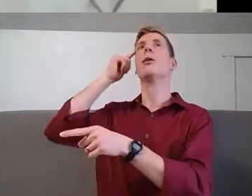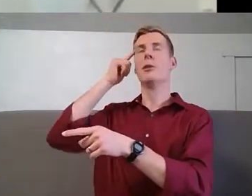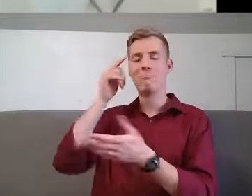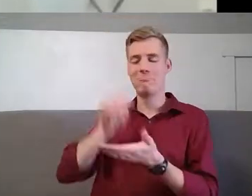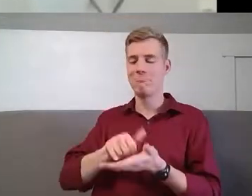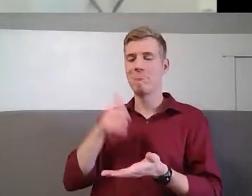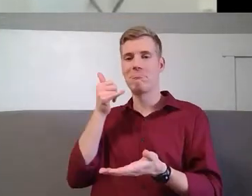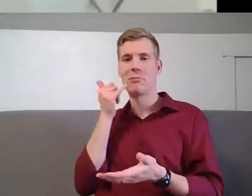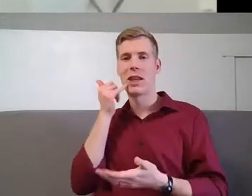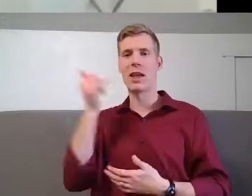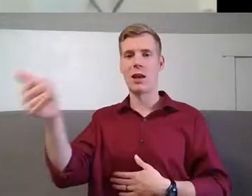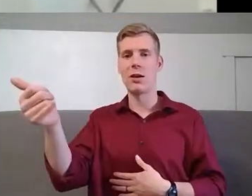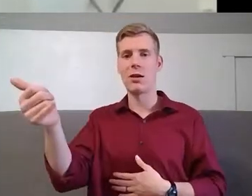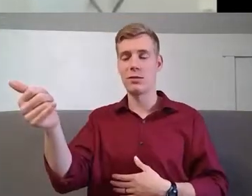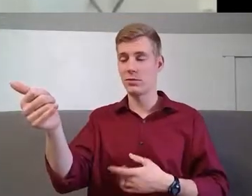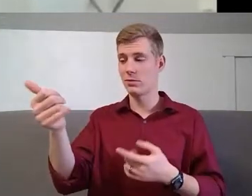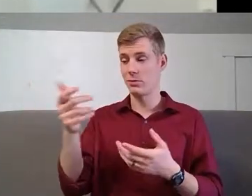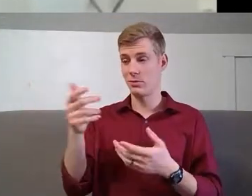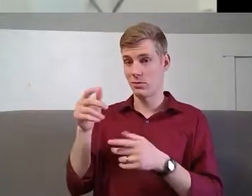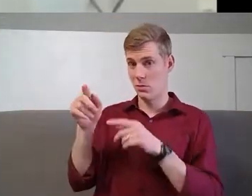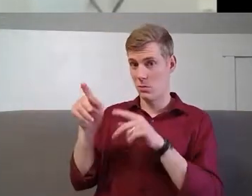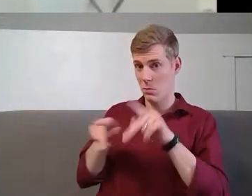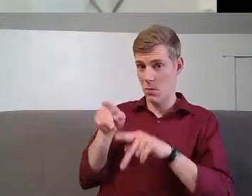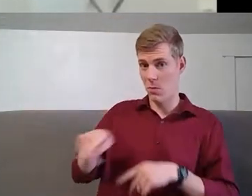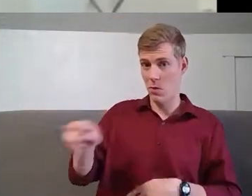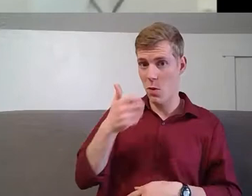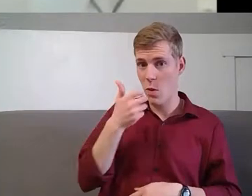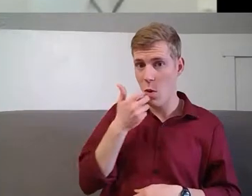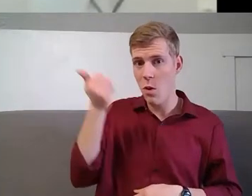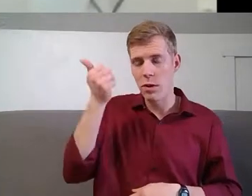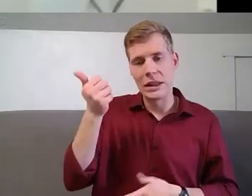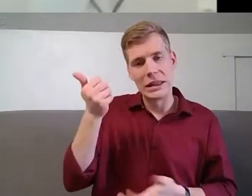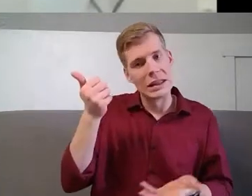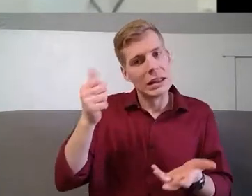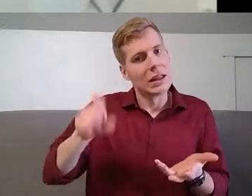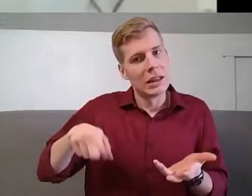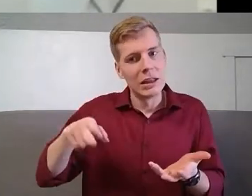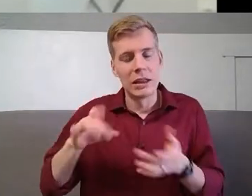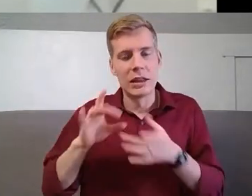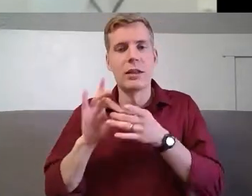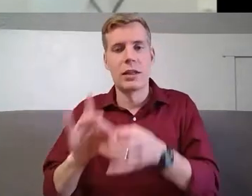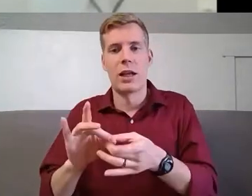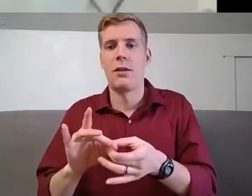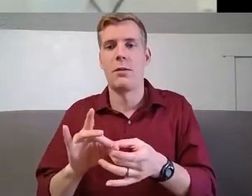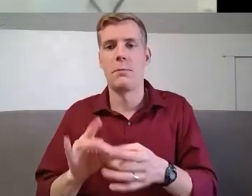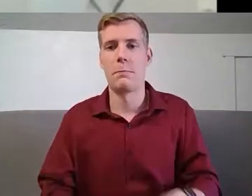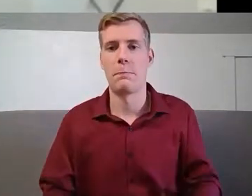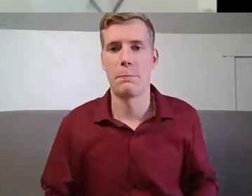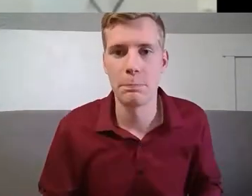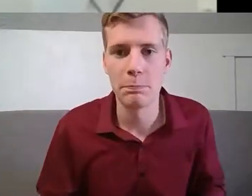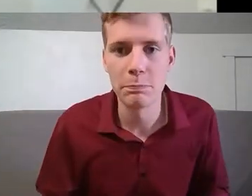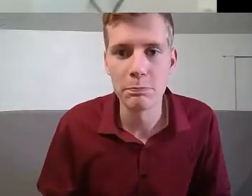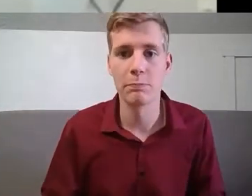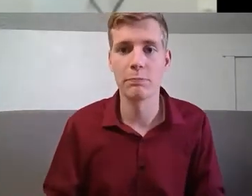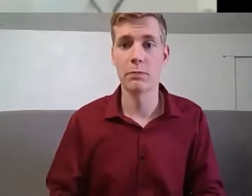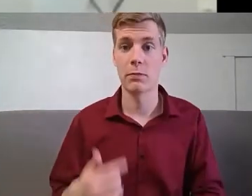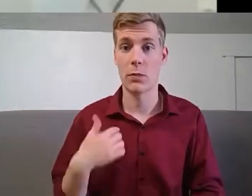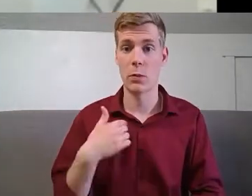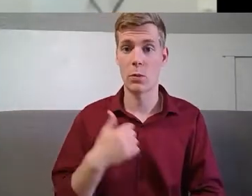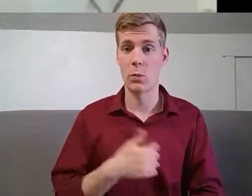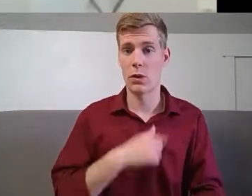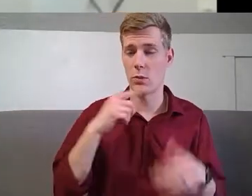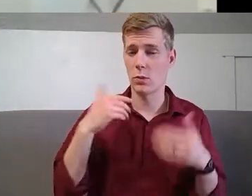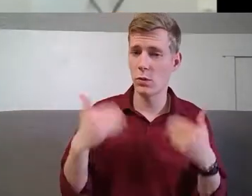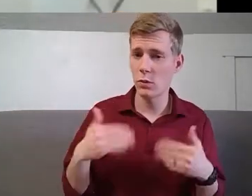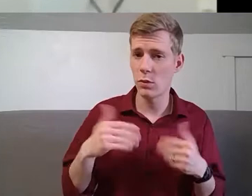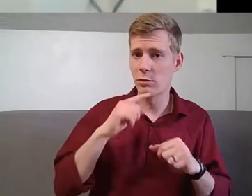phone, because those are the ones that really need connection a lot. We are very blessed